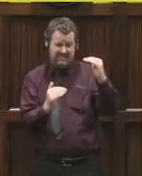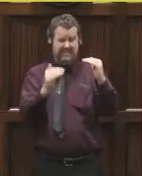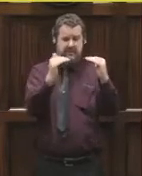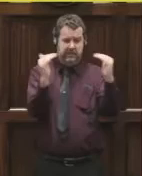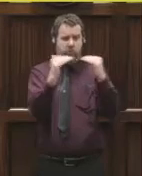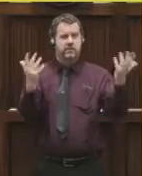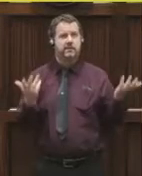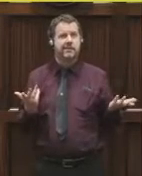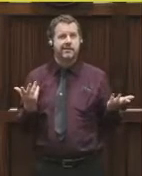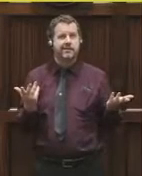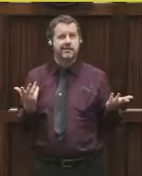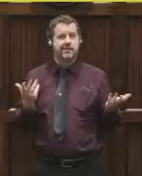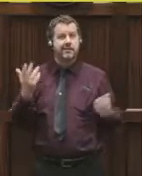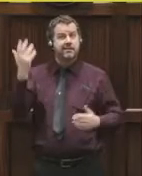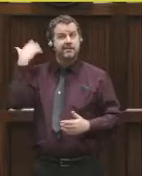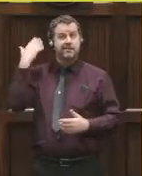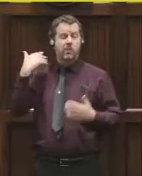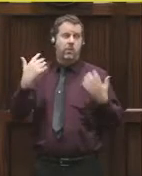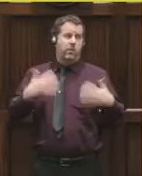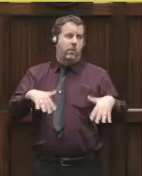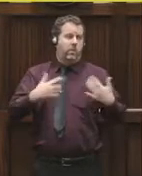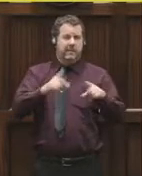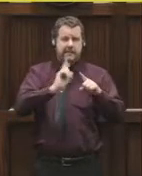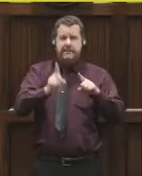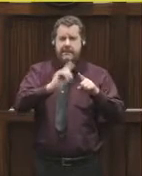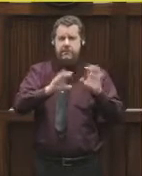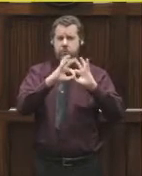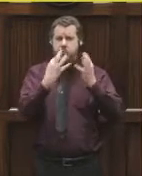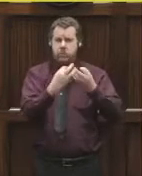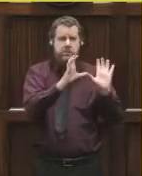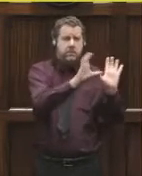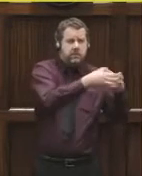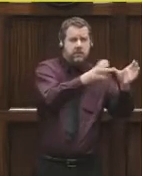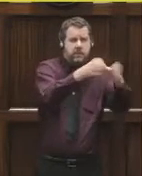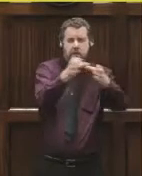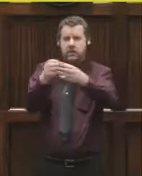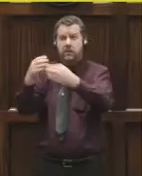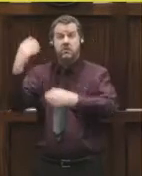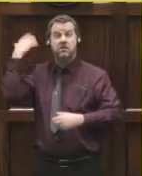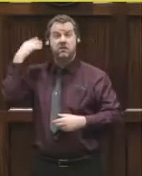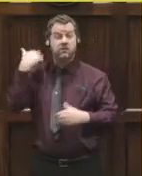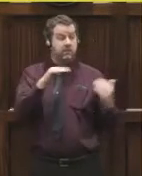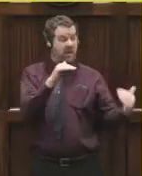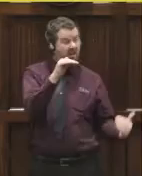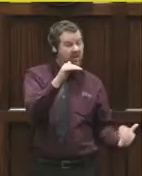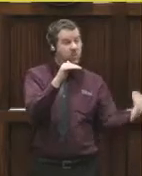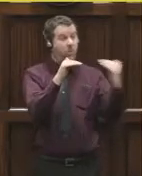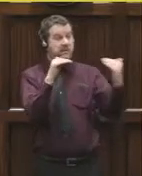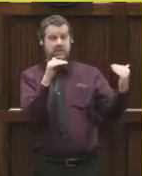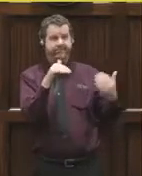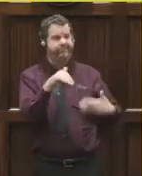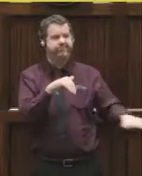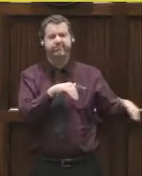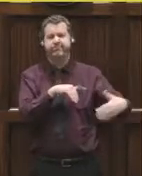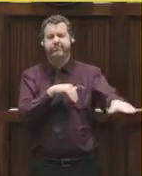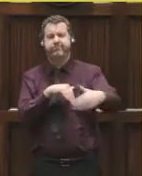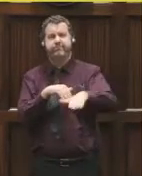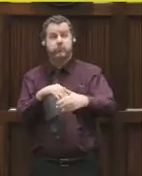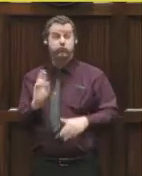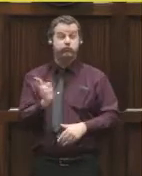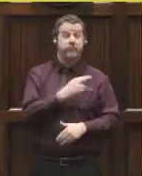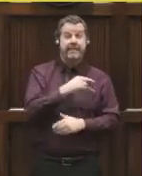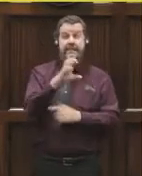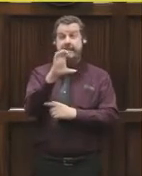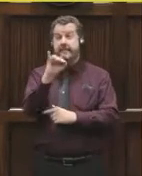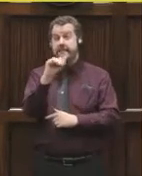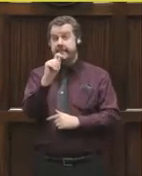whole host of groups in Irish society have been denied real equality as citizens in the